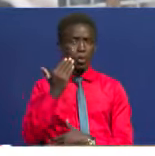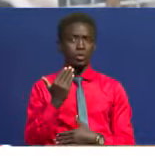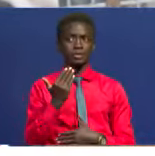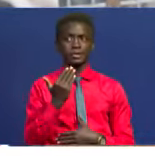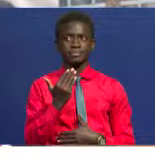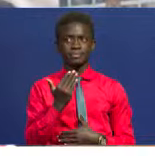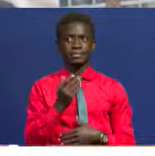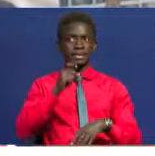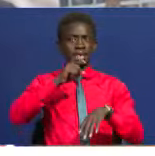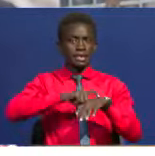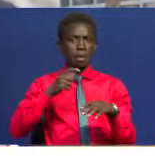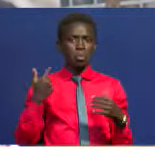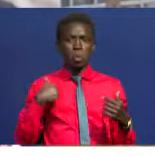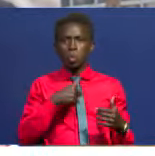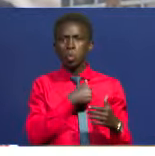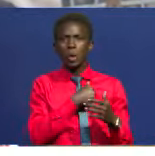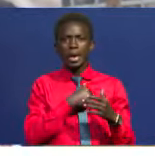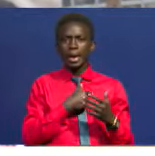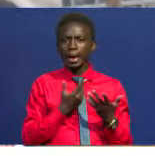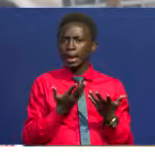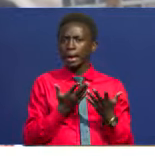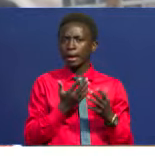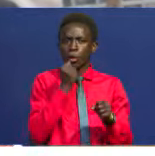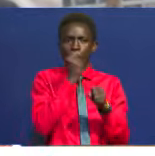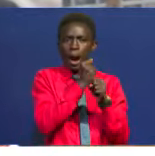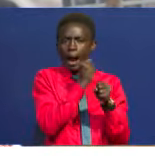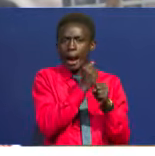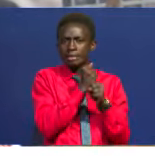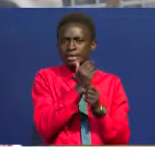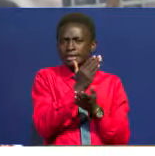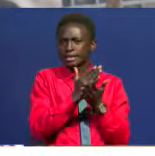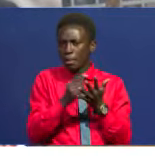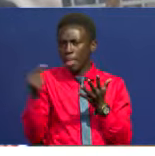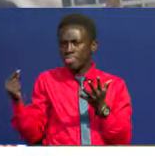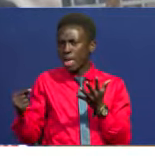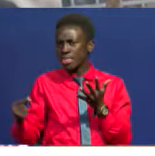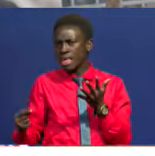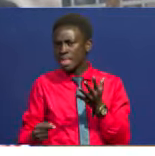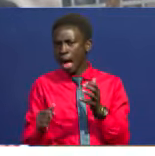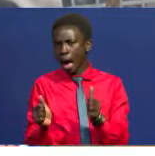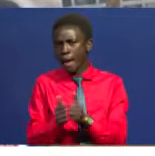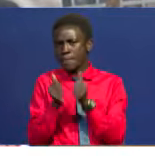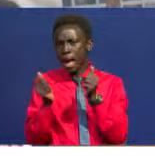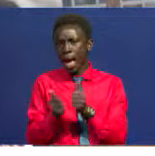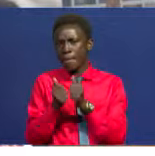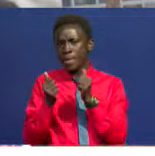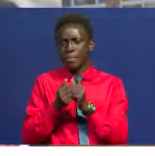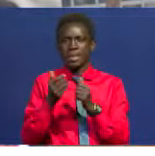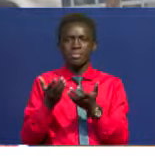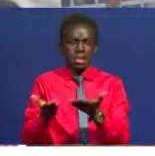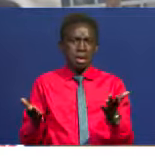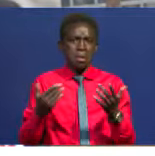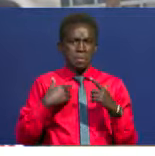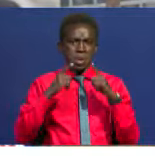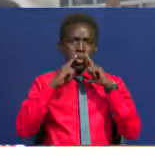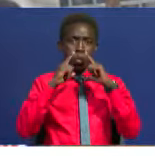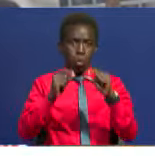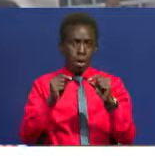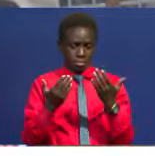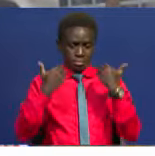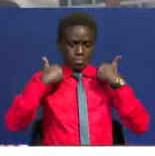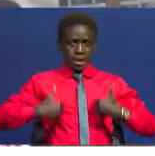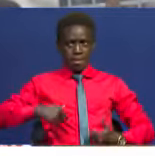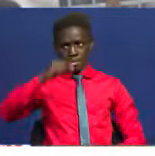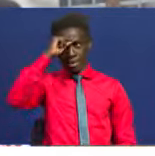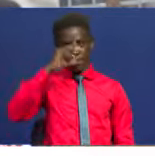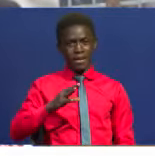so many things happen. And I'm saying this as the governor of this county, that if anyone is found in corruption, if anyone solicits